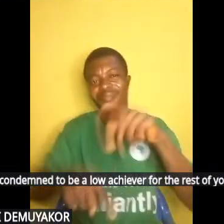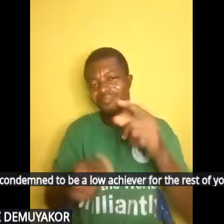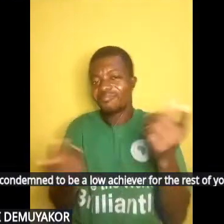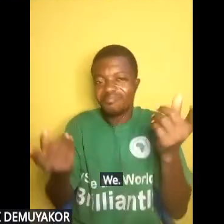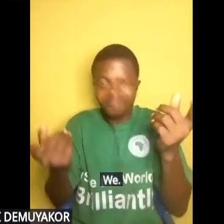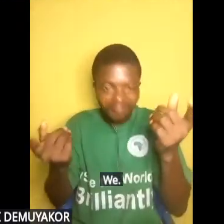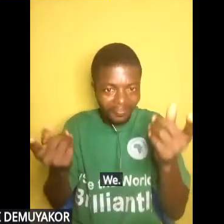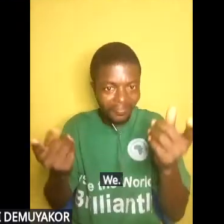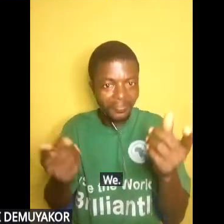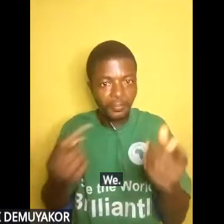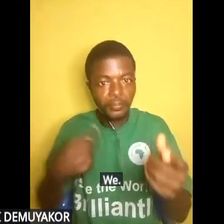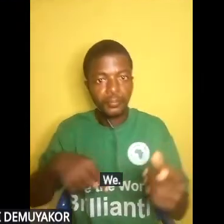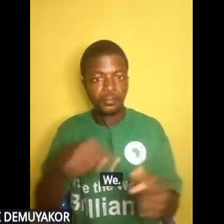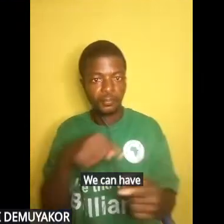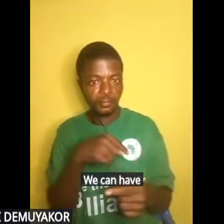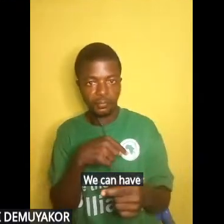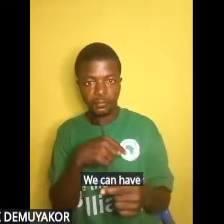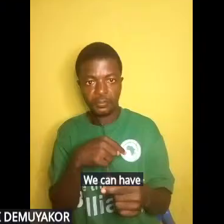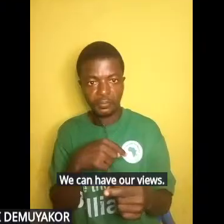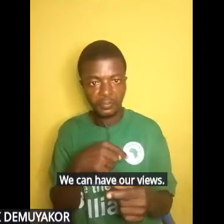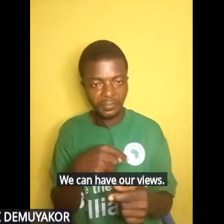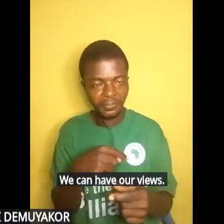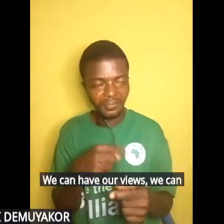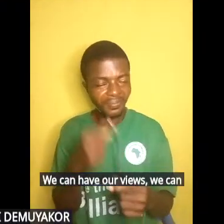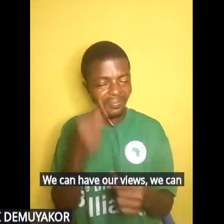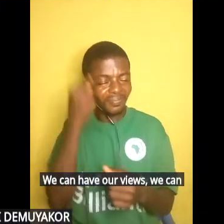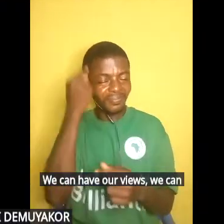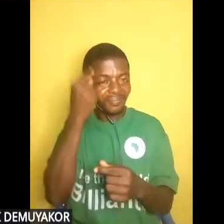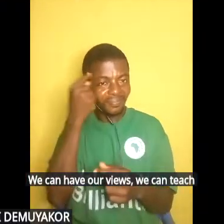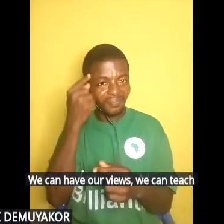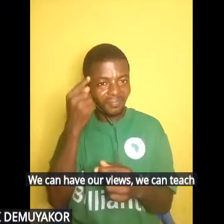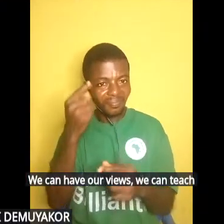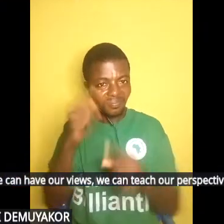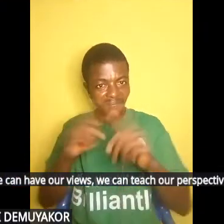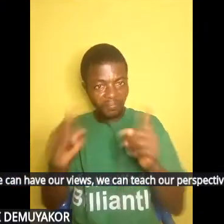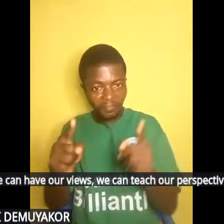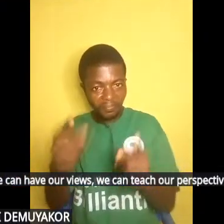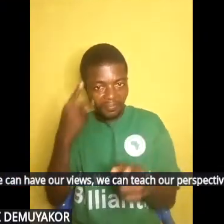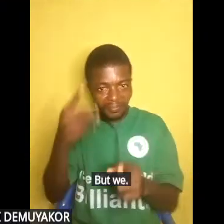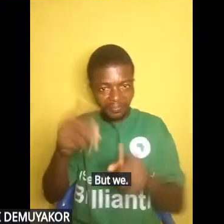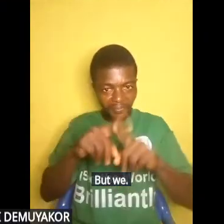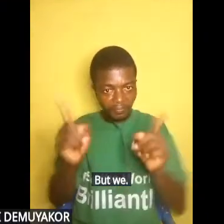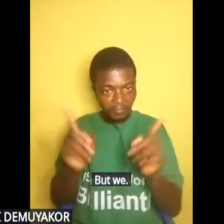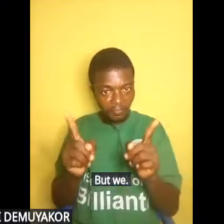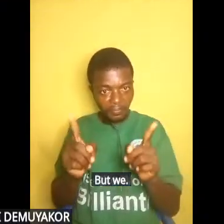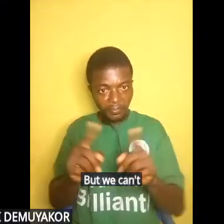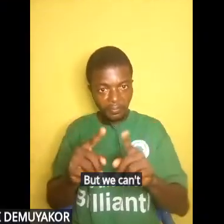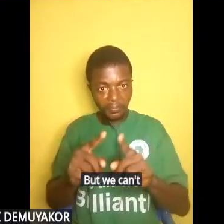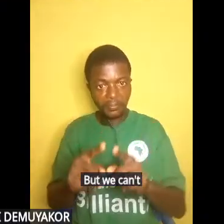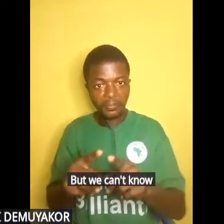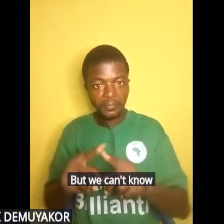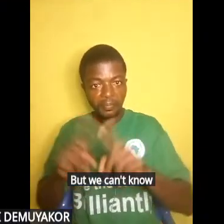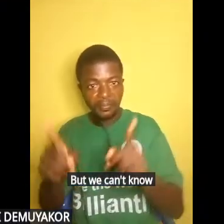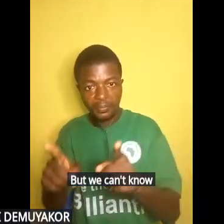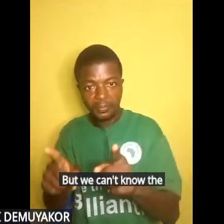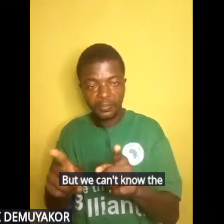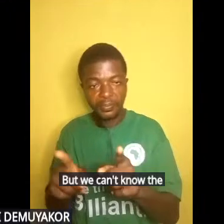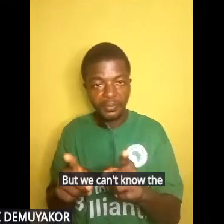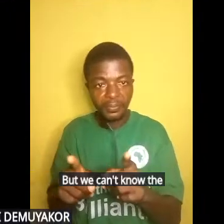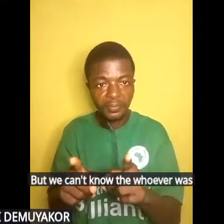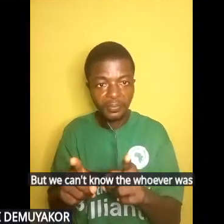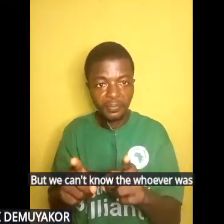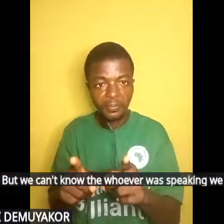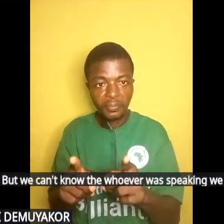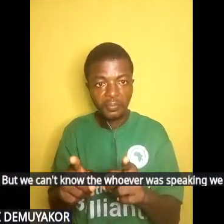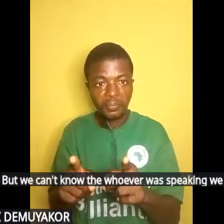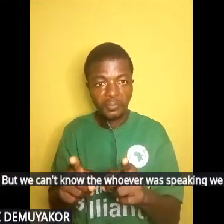We can have our views, we can teach our perspectives, but we can't know whoever we're speaking to, we can't